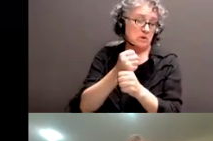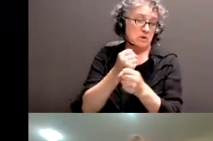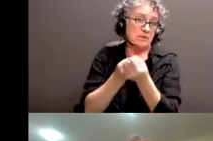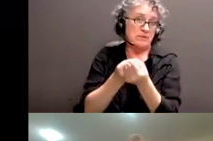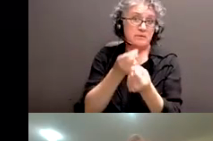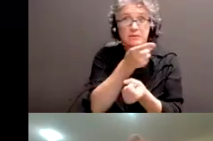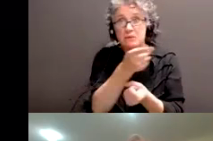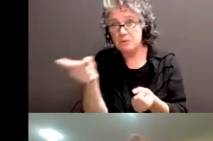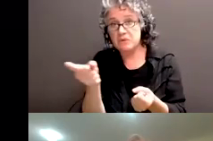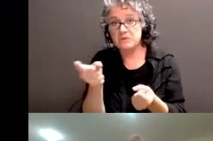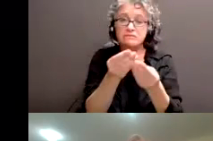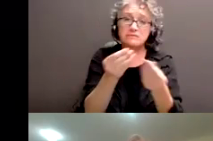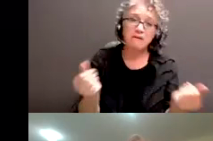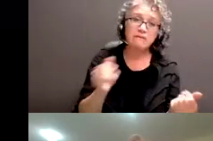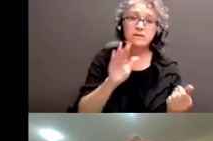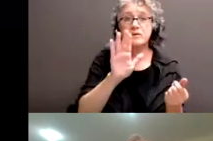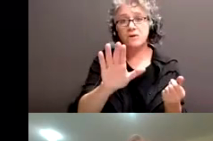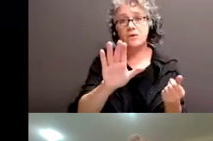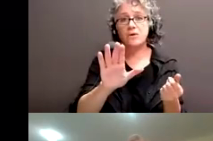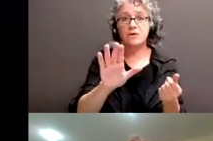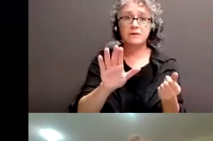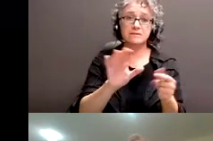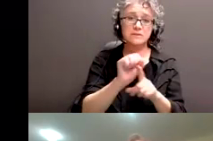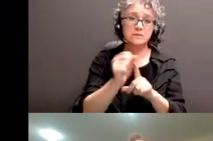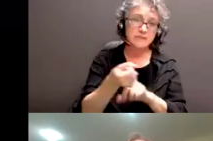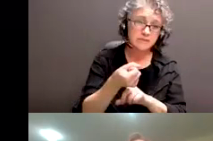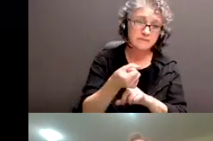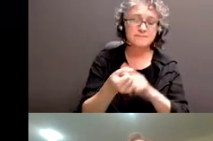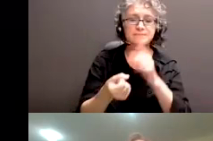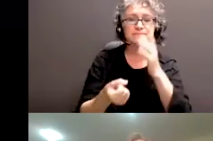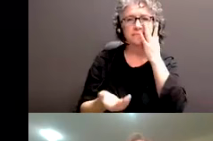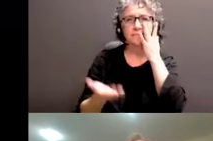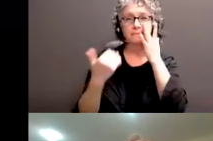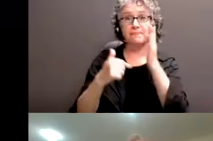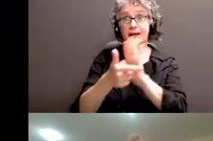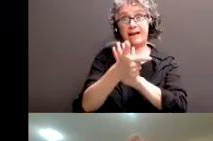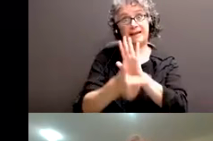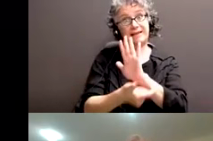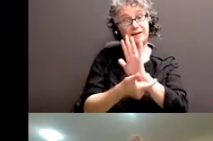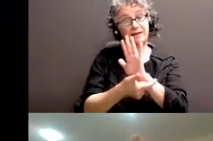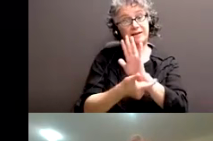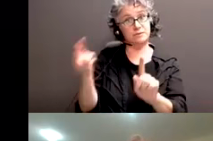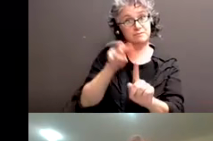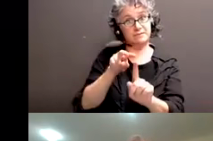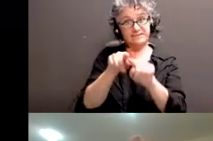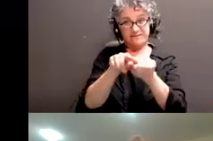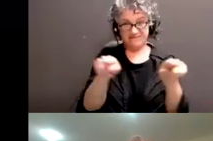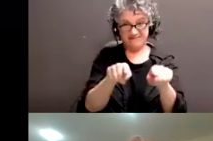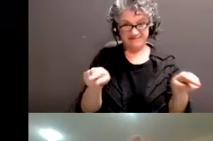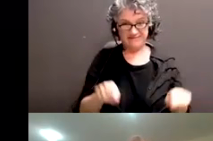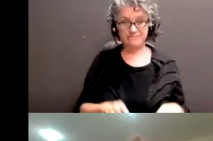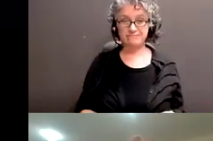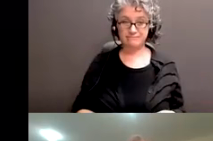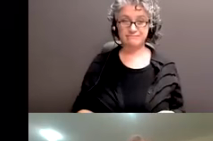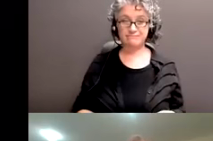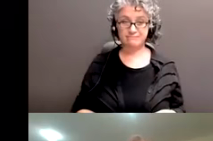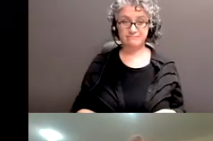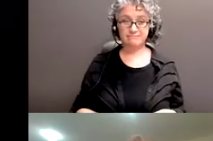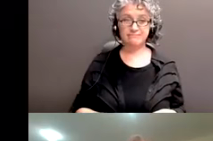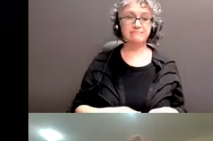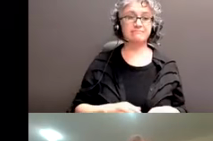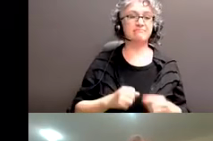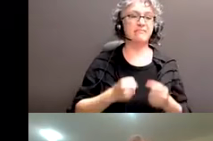from a police perspective. The supports from a legal area, the Advocacy Center for the Elderly, which many people may be aware of, is part